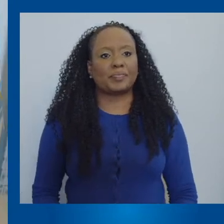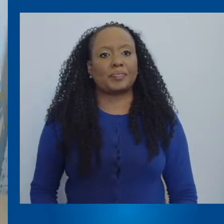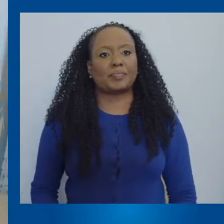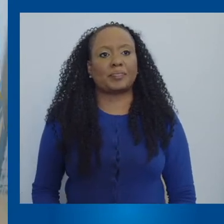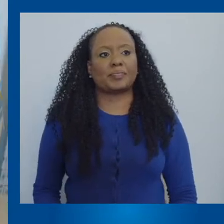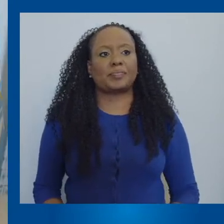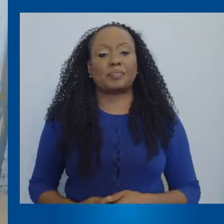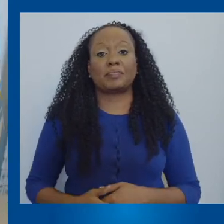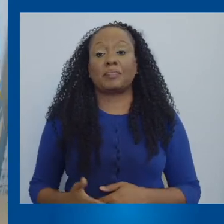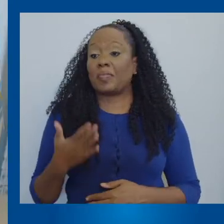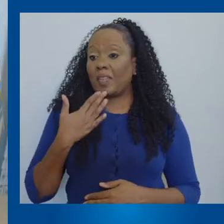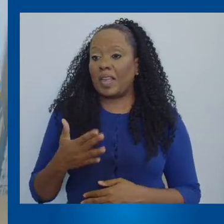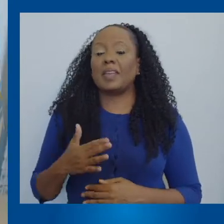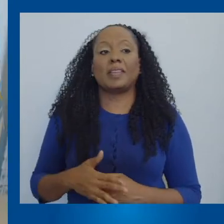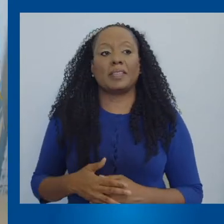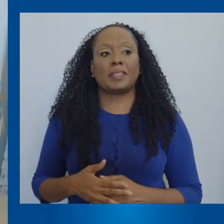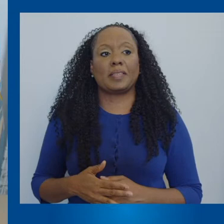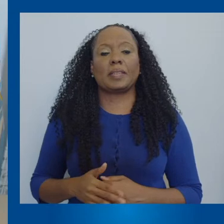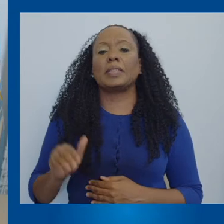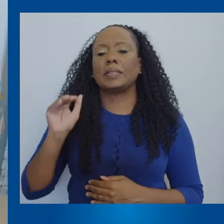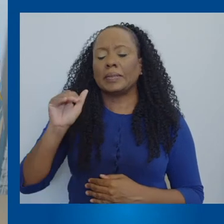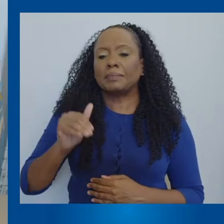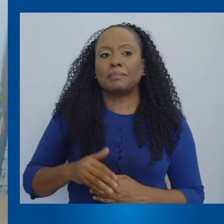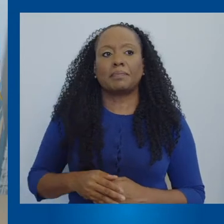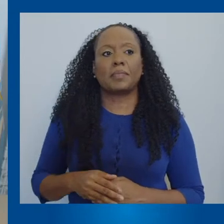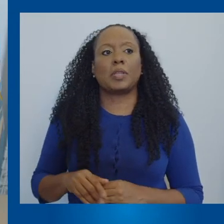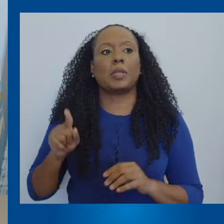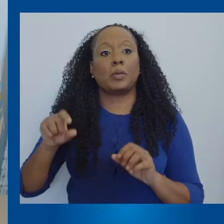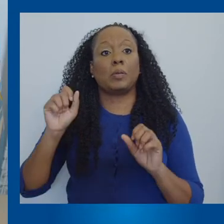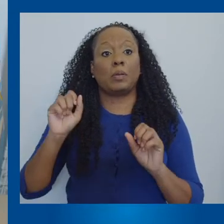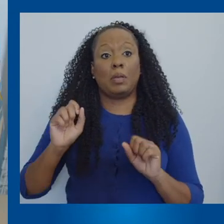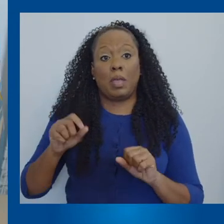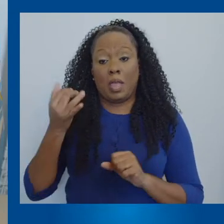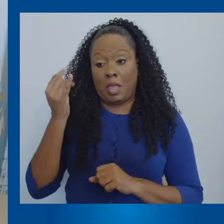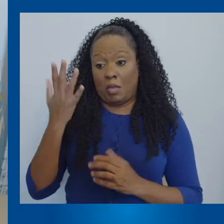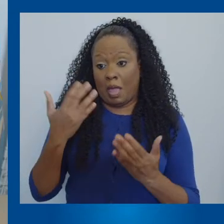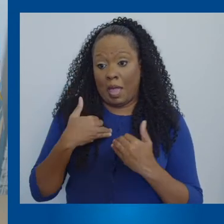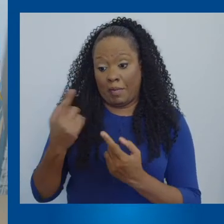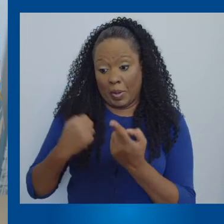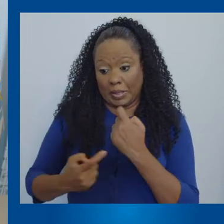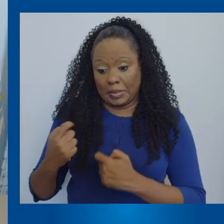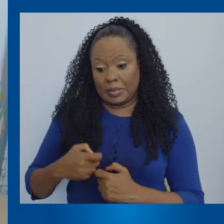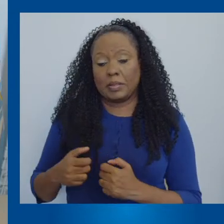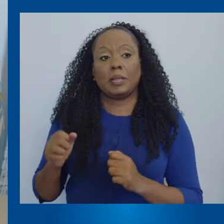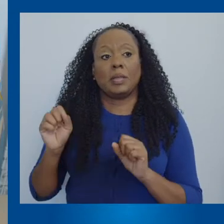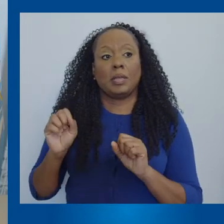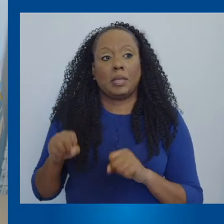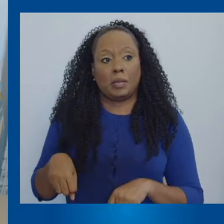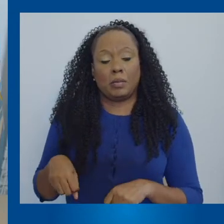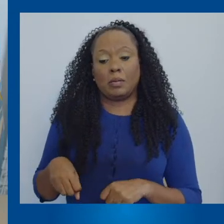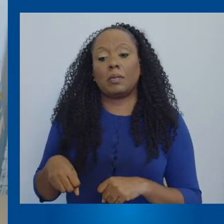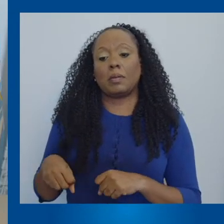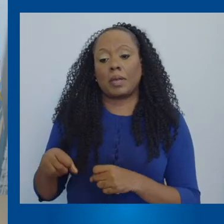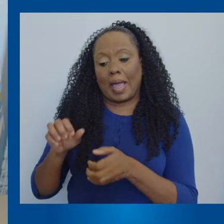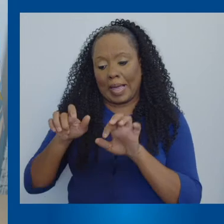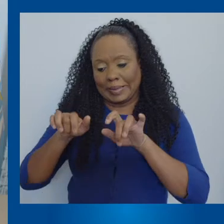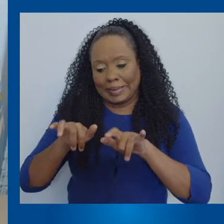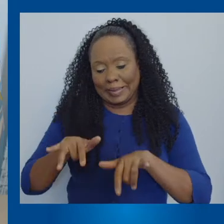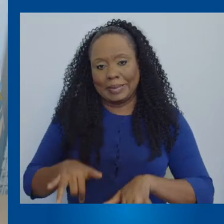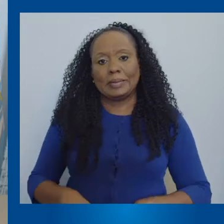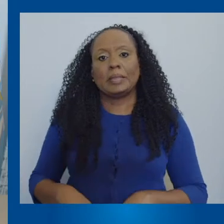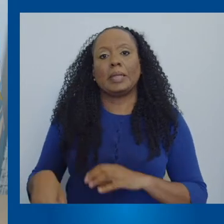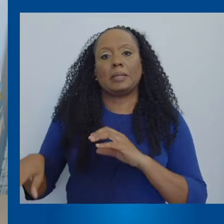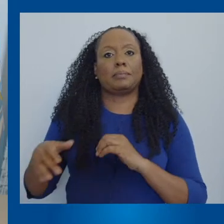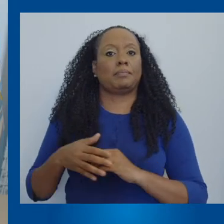Thank you, Your Excellency. Just a reminder to media colleagues that you can send in your questions in the chat now so we can queue them up. Next, I'd like to